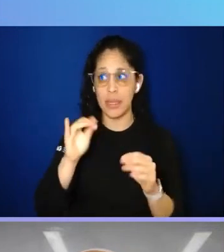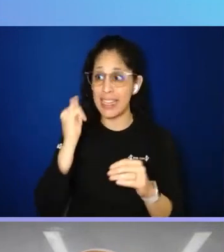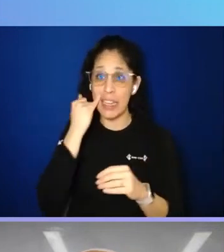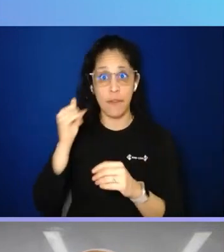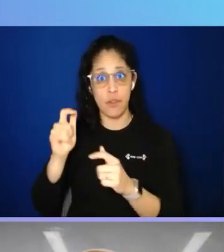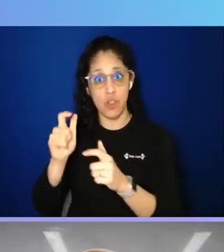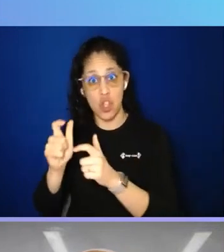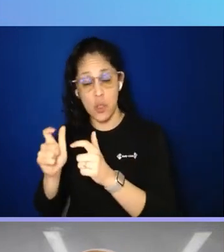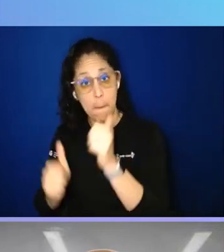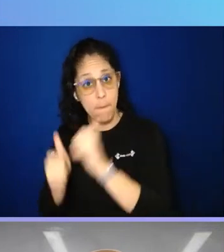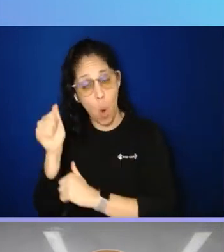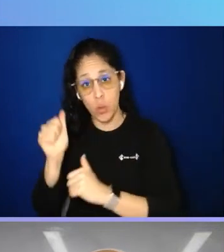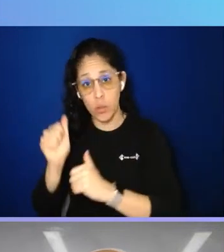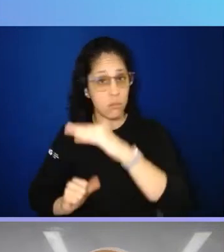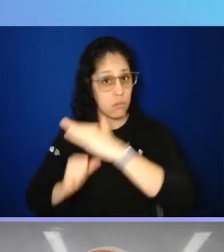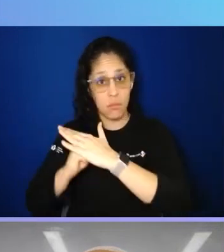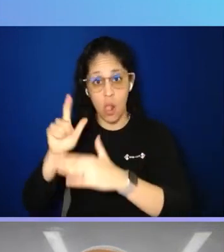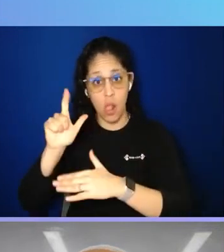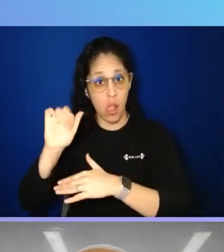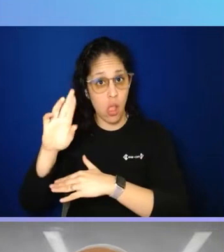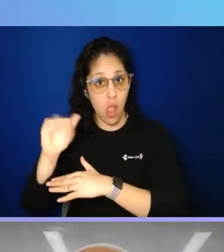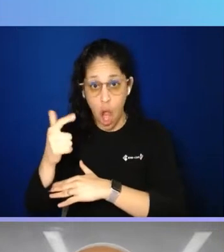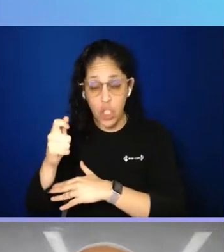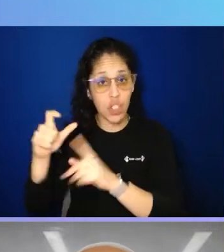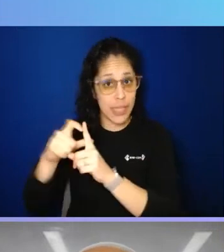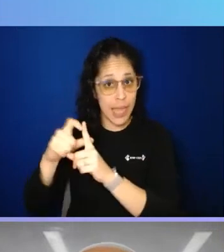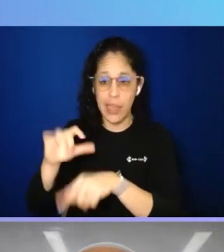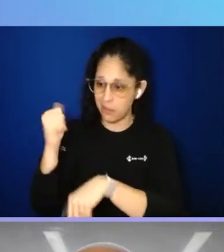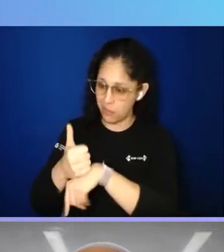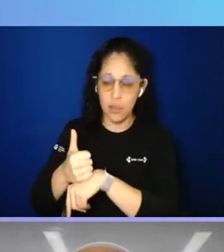content still fits on the screen, or you can scroll through it.